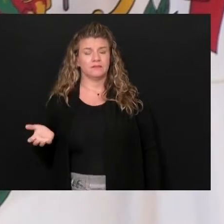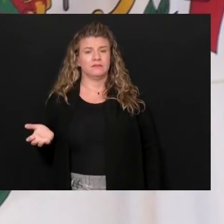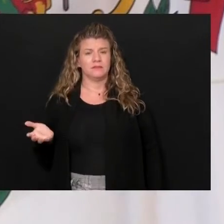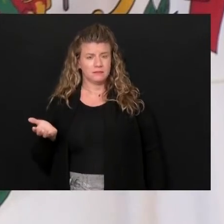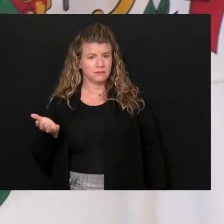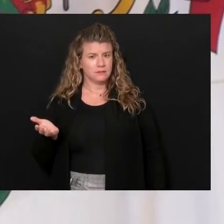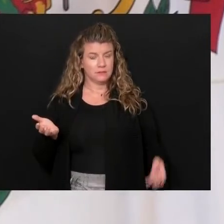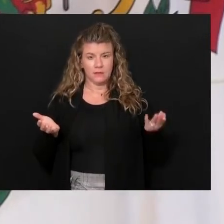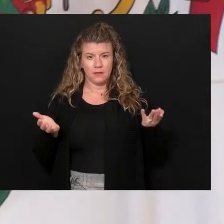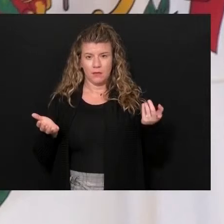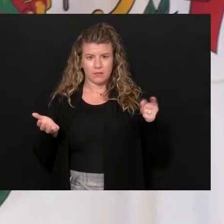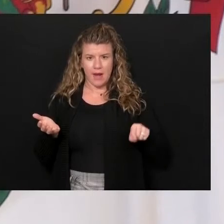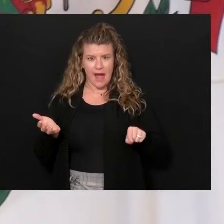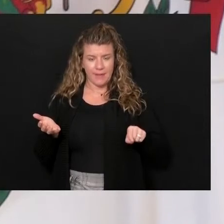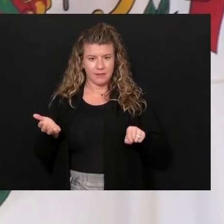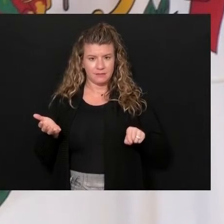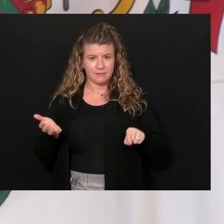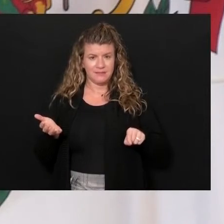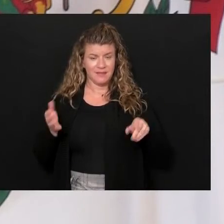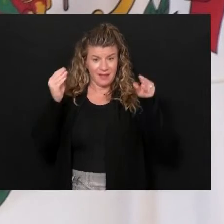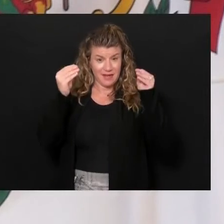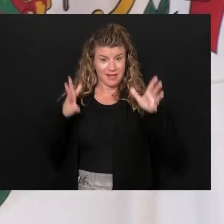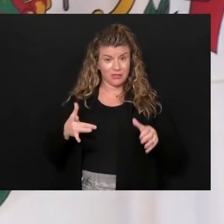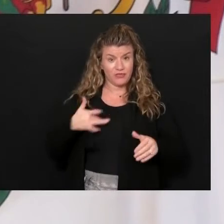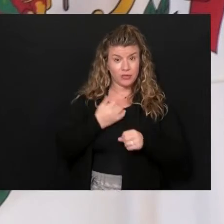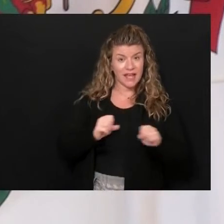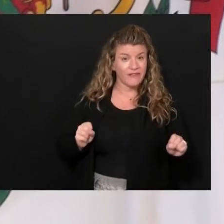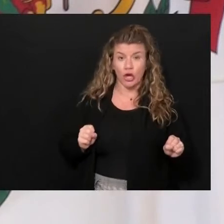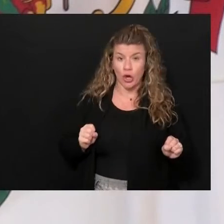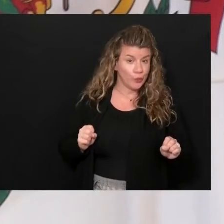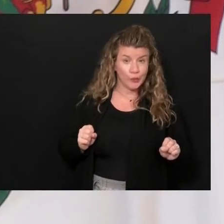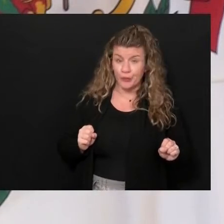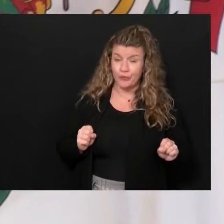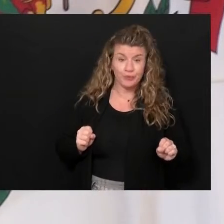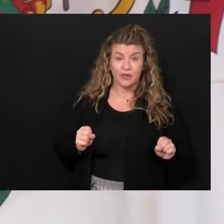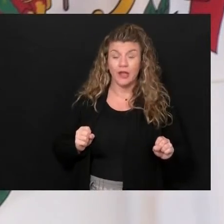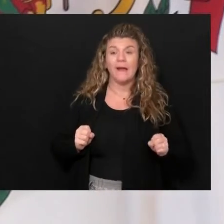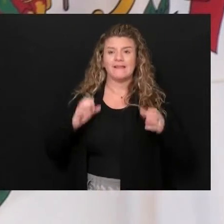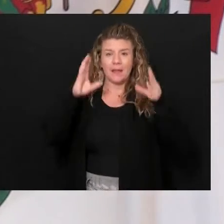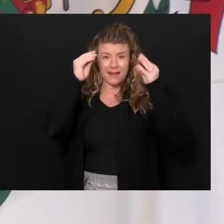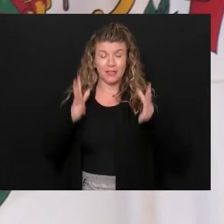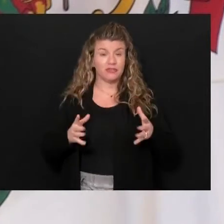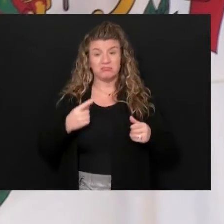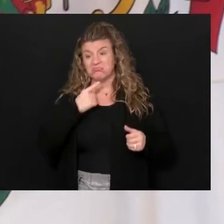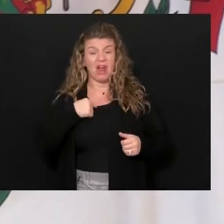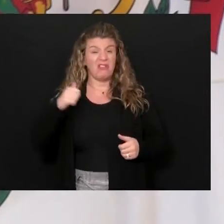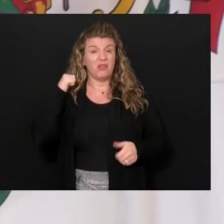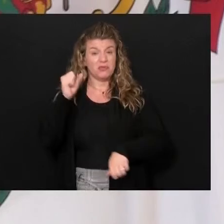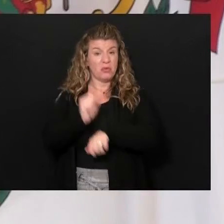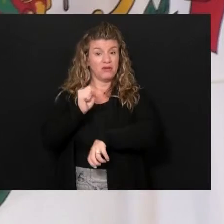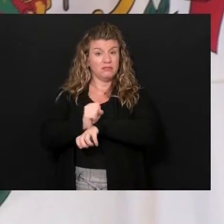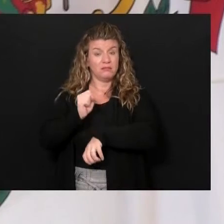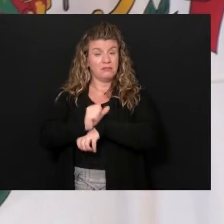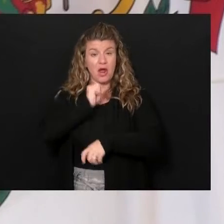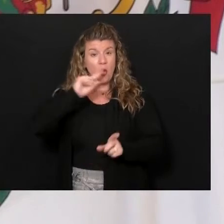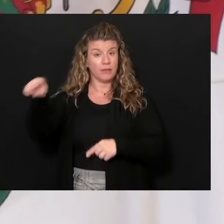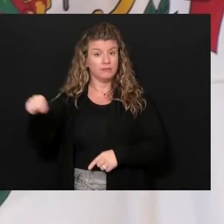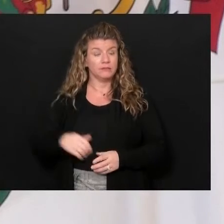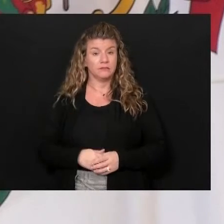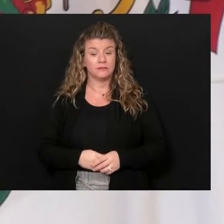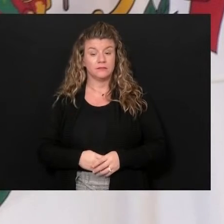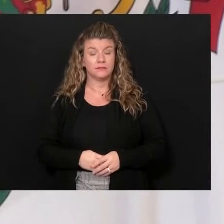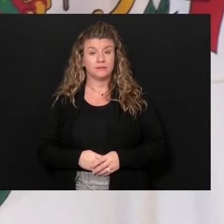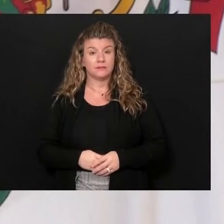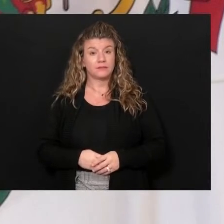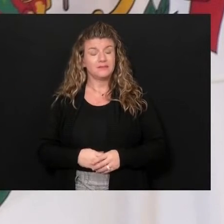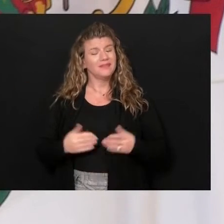that's going to happen is the teachers are not going to feel safe. And so the teachers are going to say, well, we're not going to school there. I